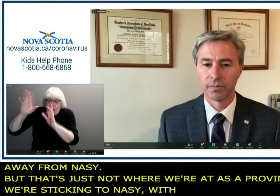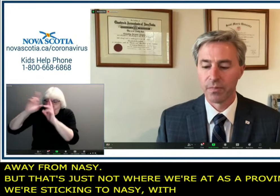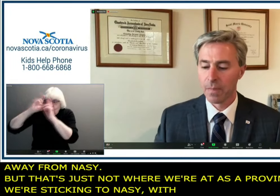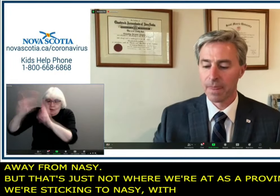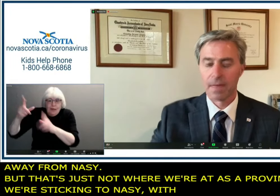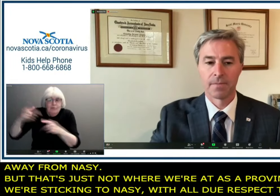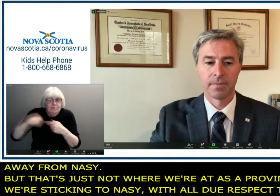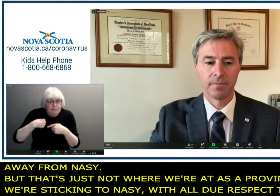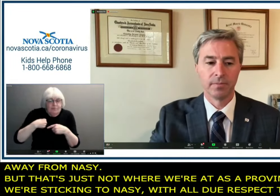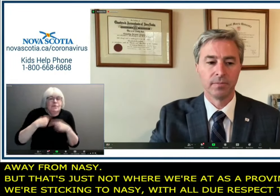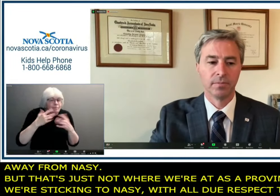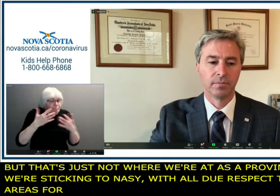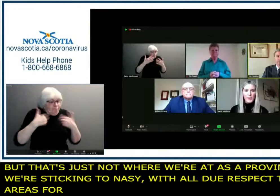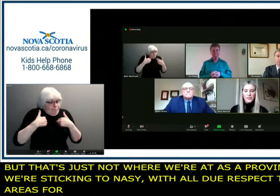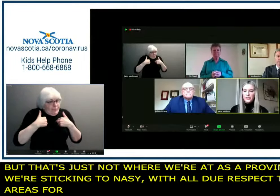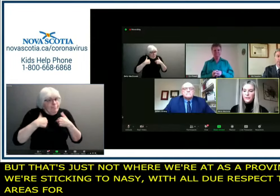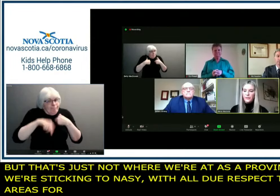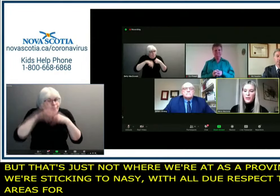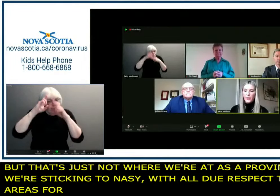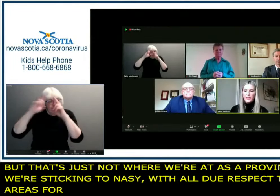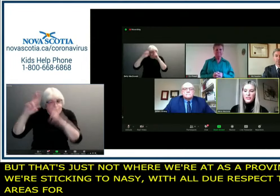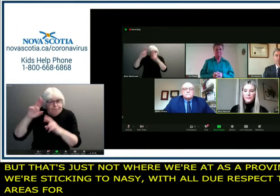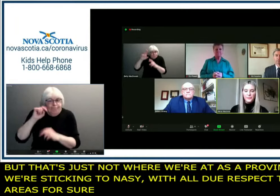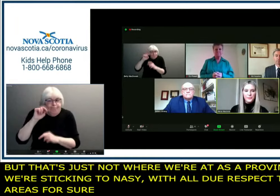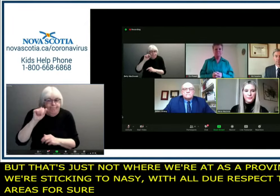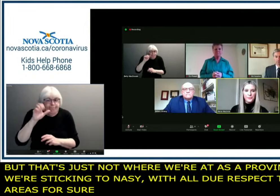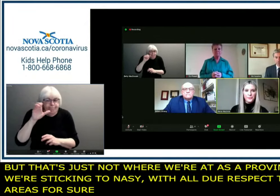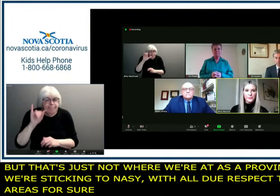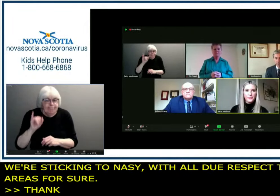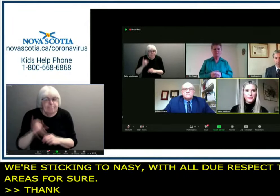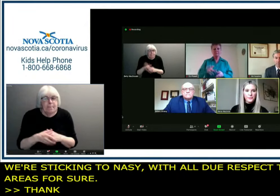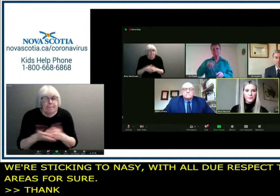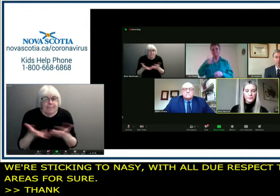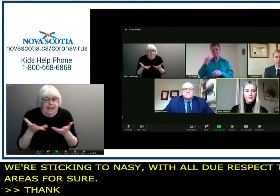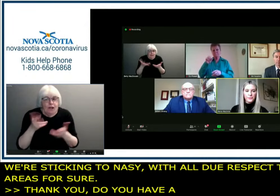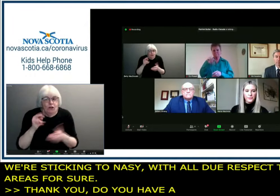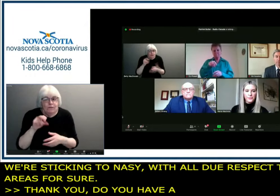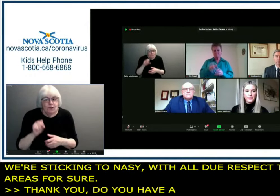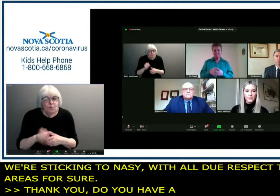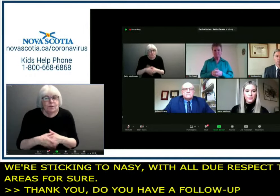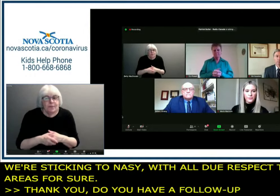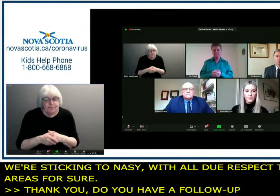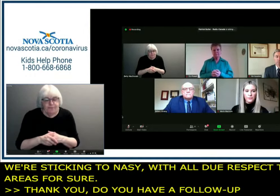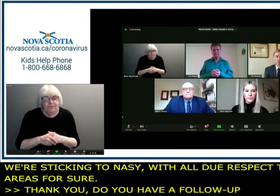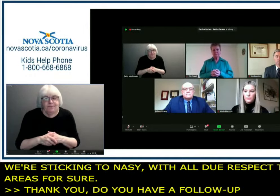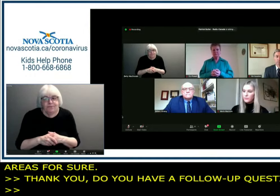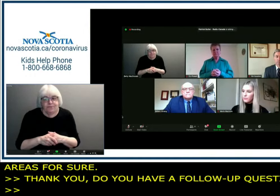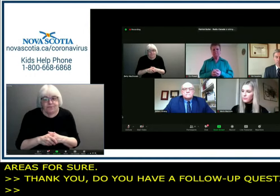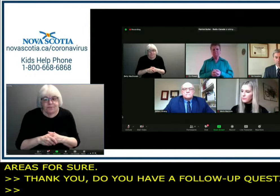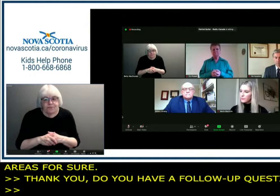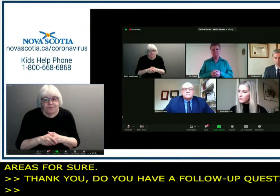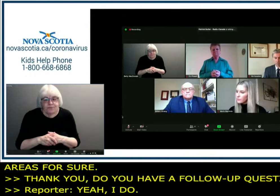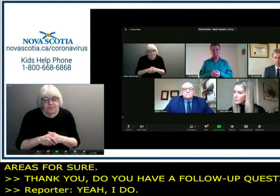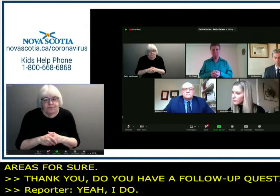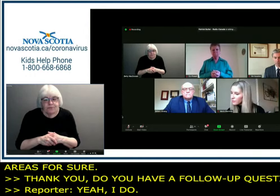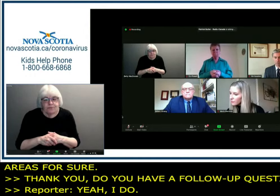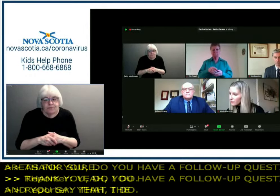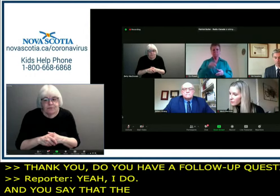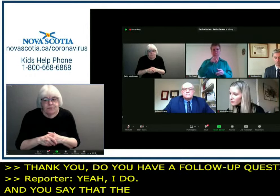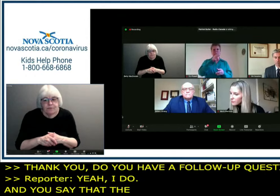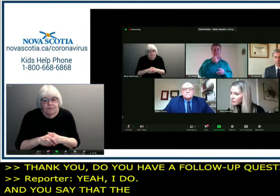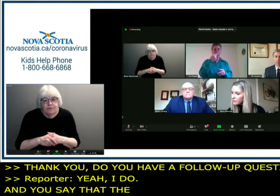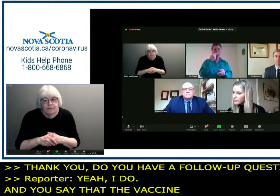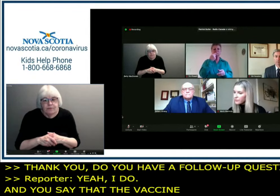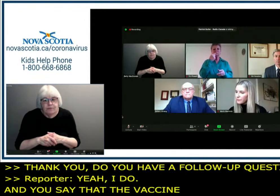sure. Do you have a follow-up question? Yeah, I do. And you say that the vaccine delivery